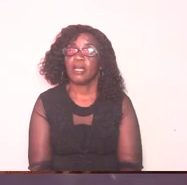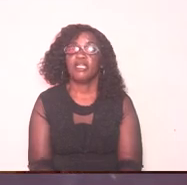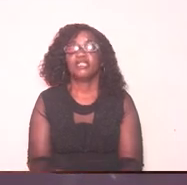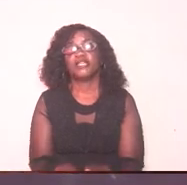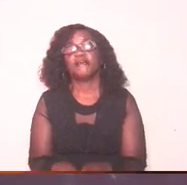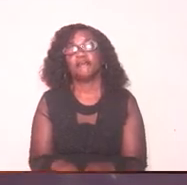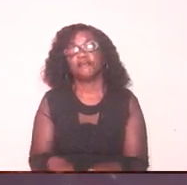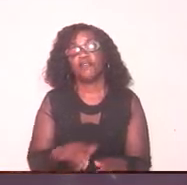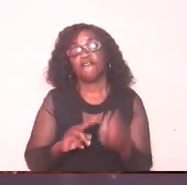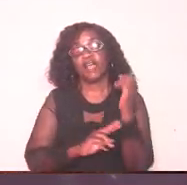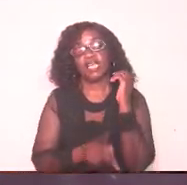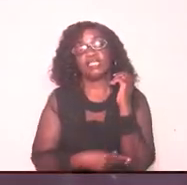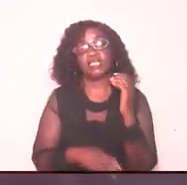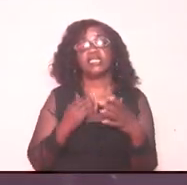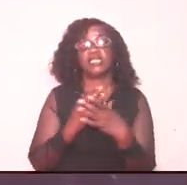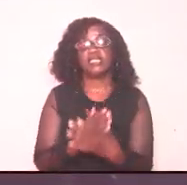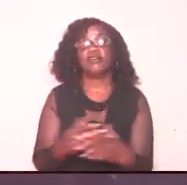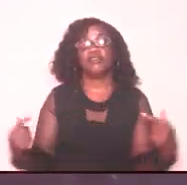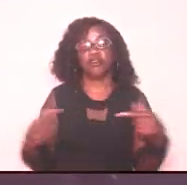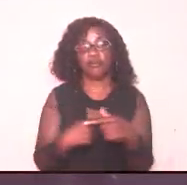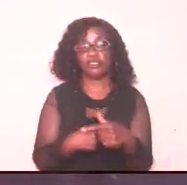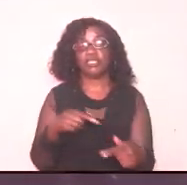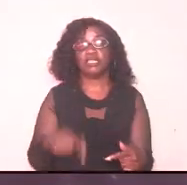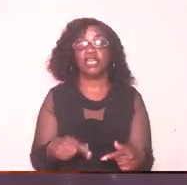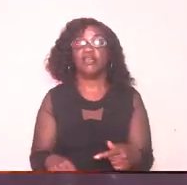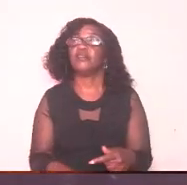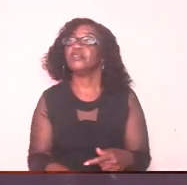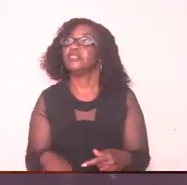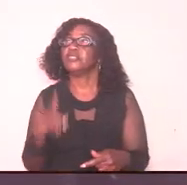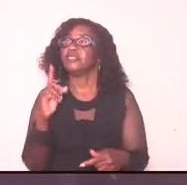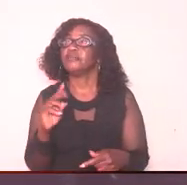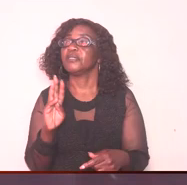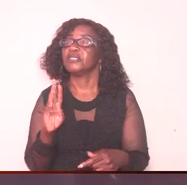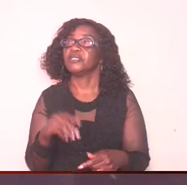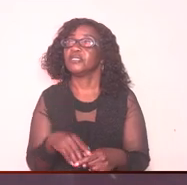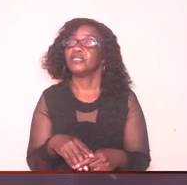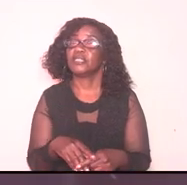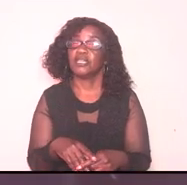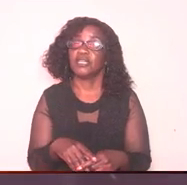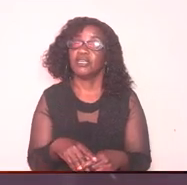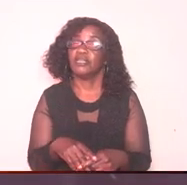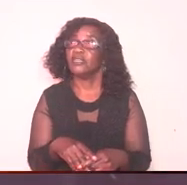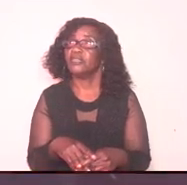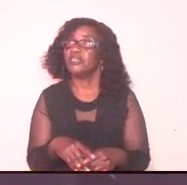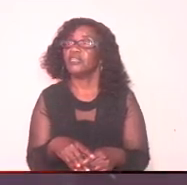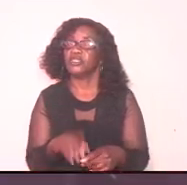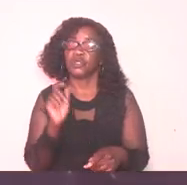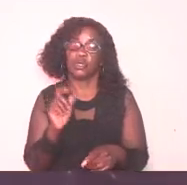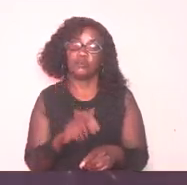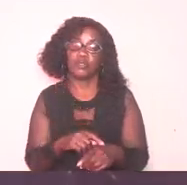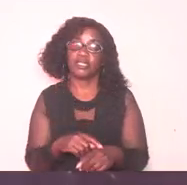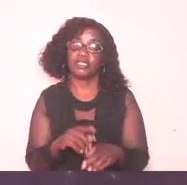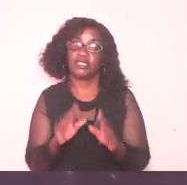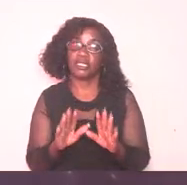That was the deputy leader of opposition at this diplomatically heated point in the argument. We will be taking a short